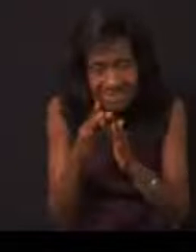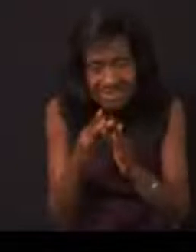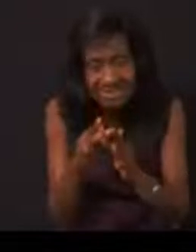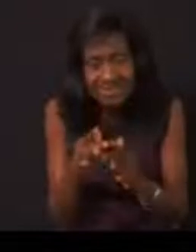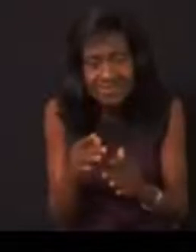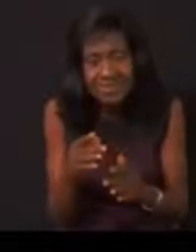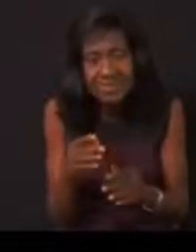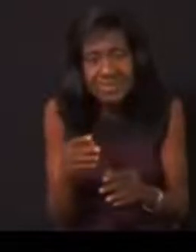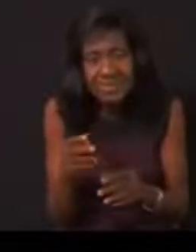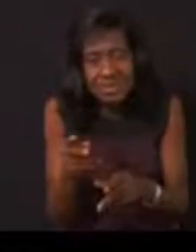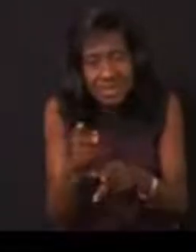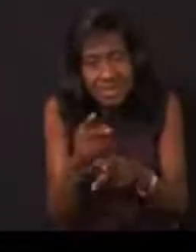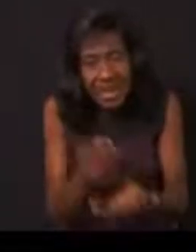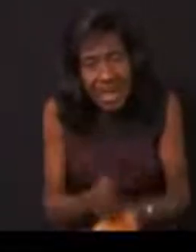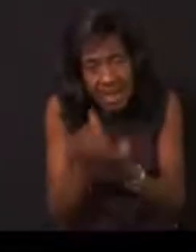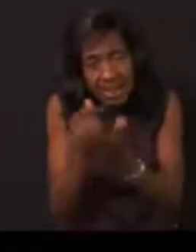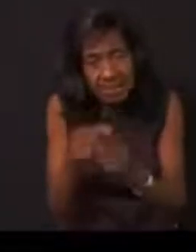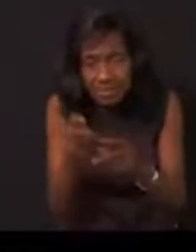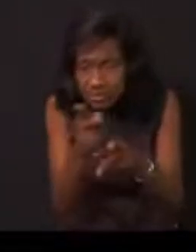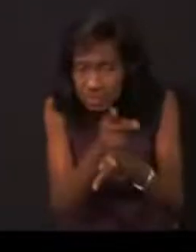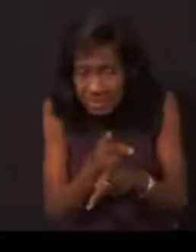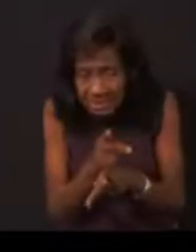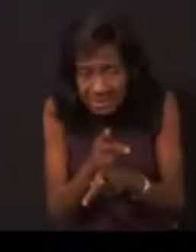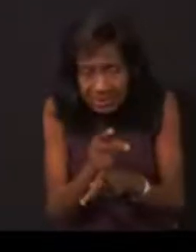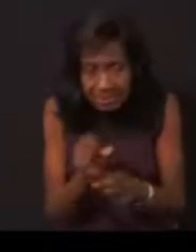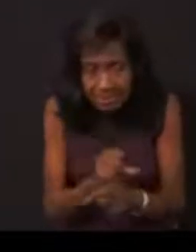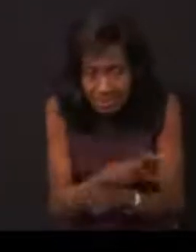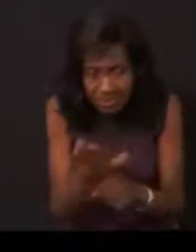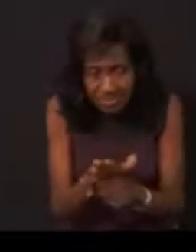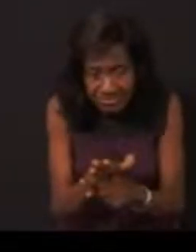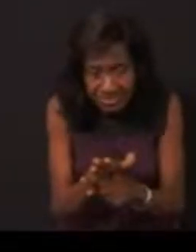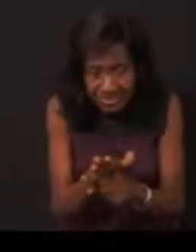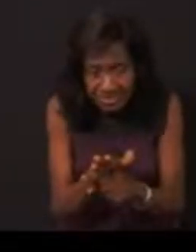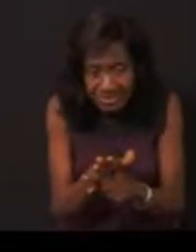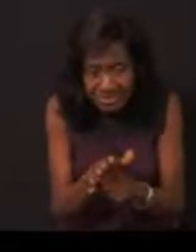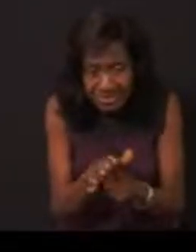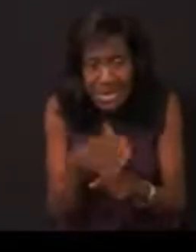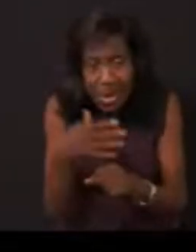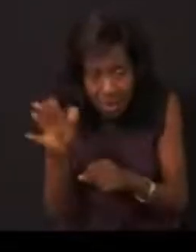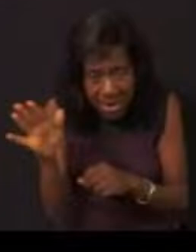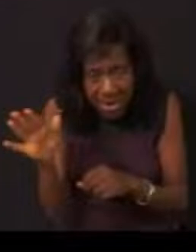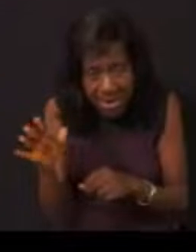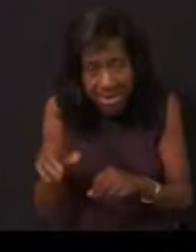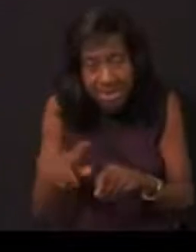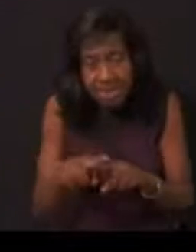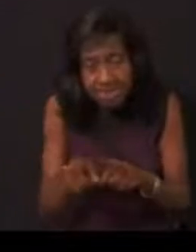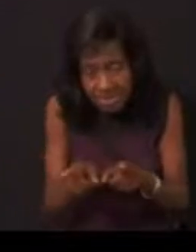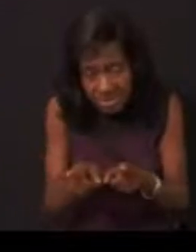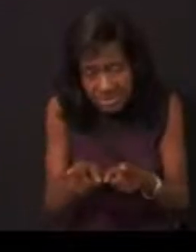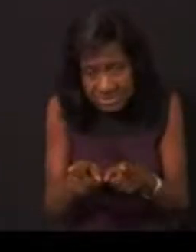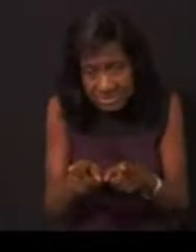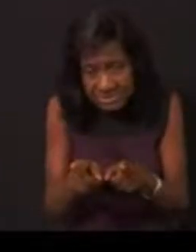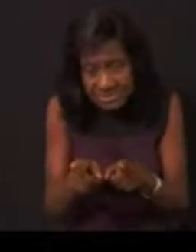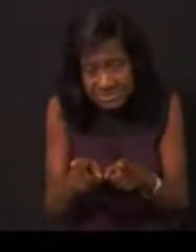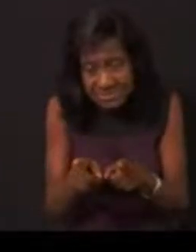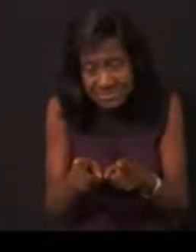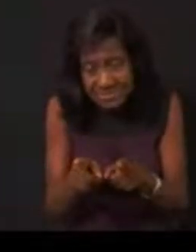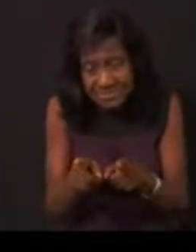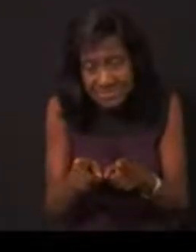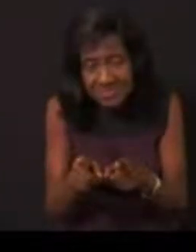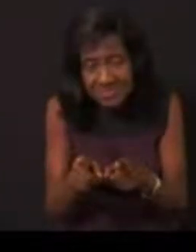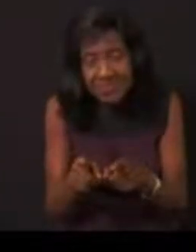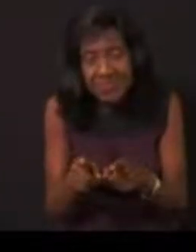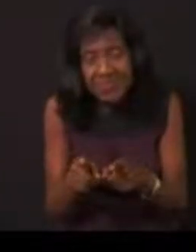vaccine virus at bay for as long as we've done. But at the same time, we must understand that it's significant. It